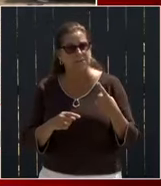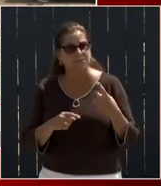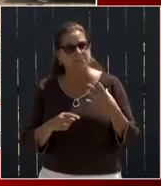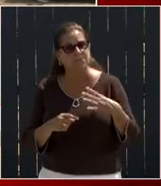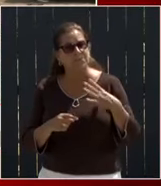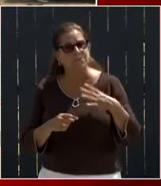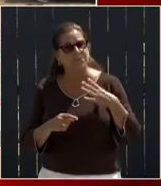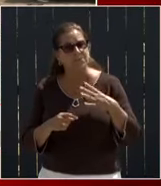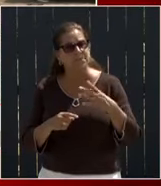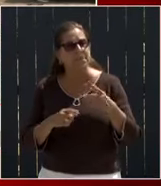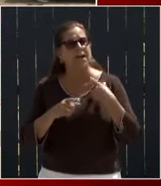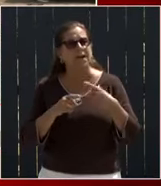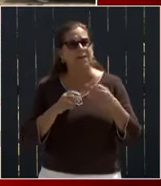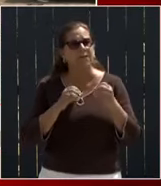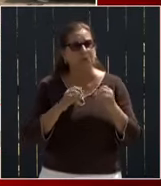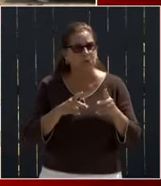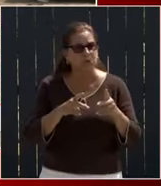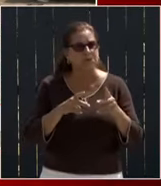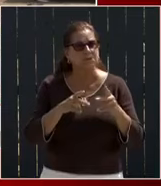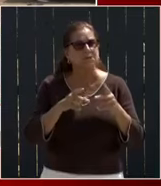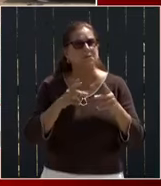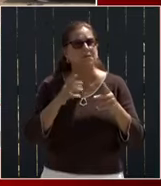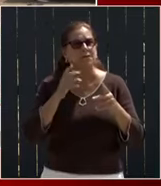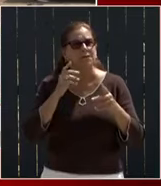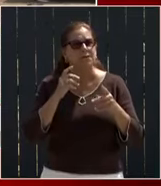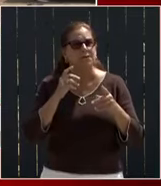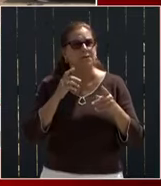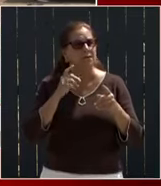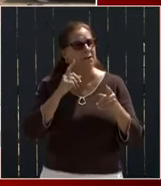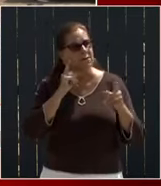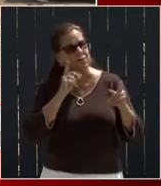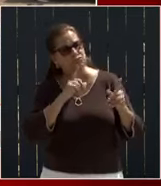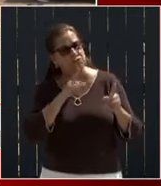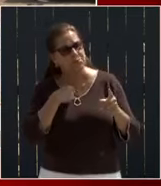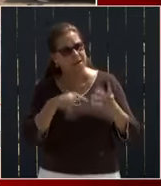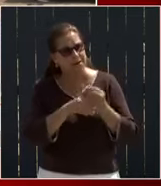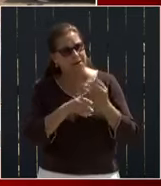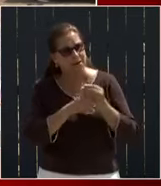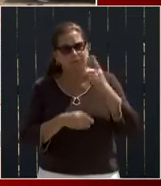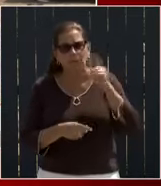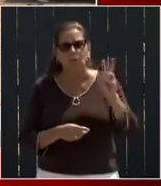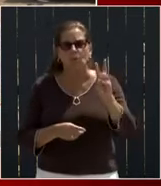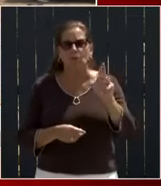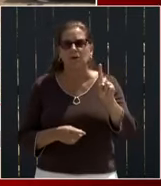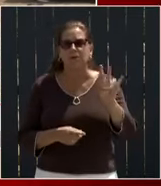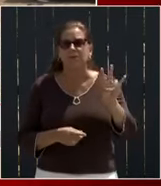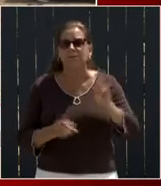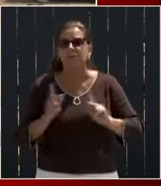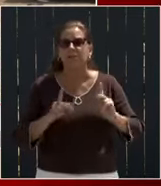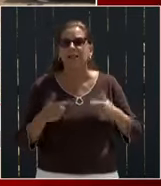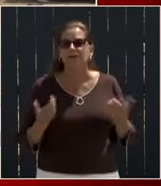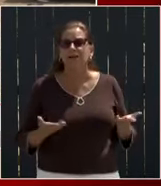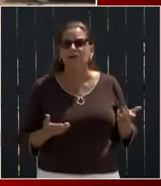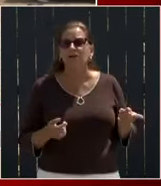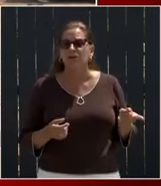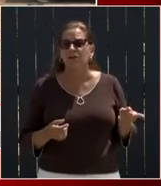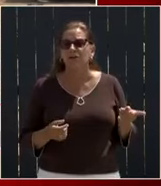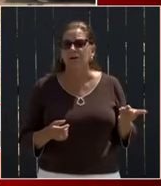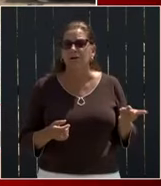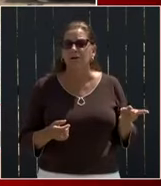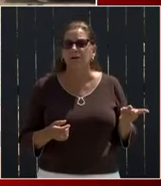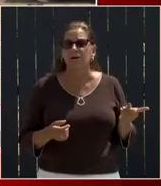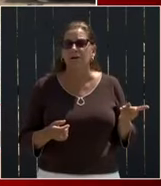additional opportunities for people who live in Ward 7. We have, some areas of the city, we have as many as